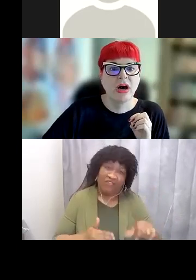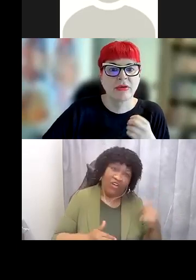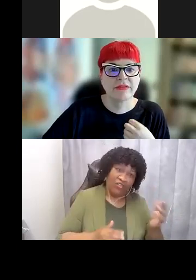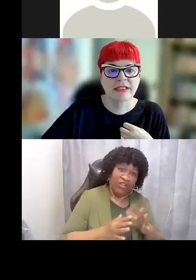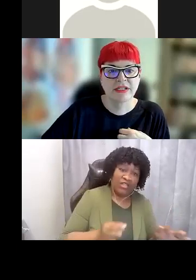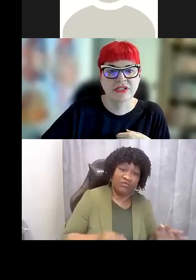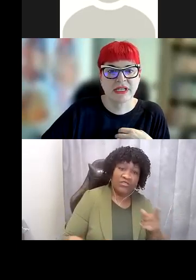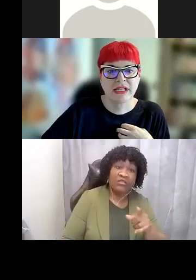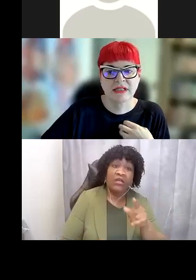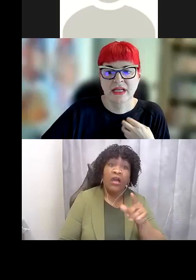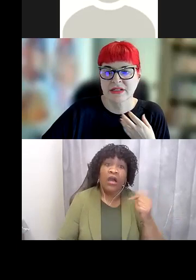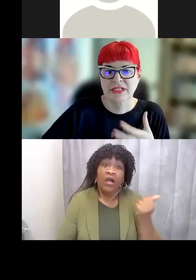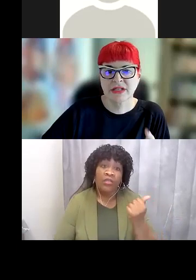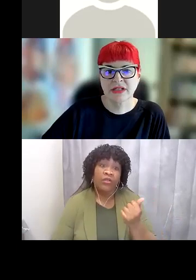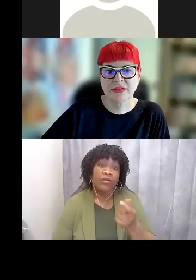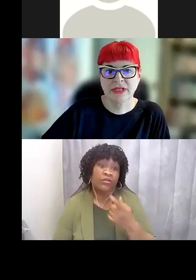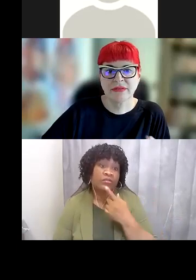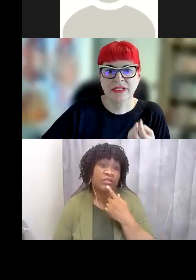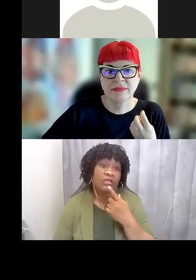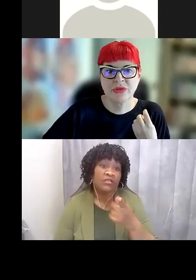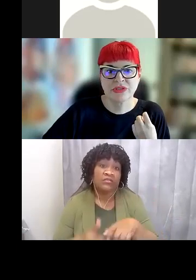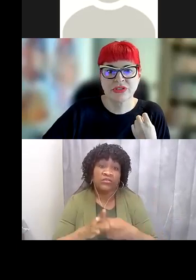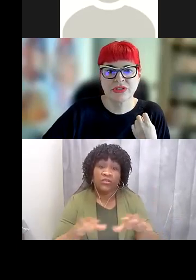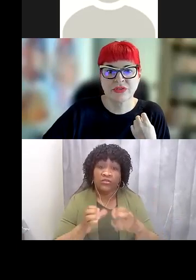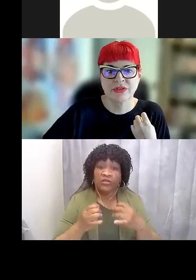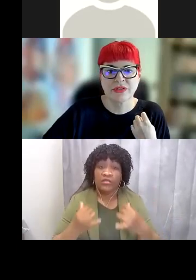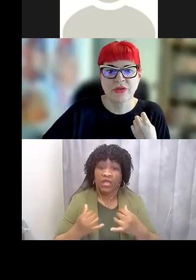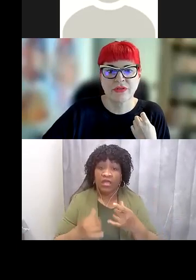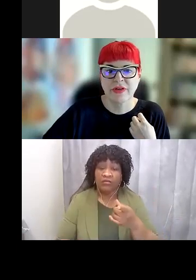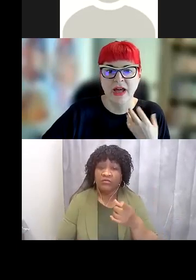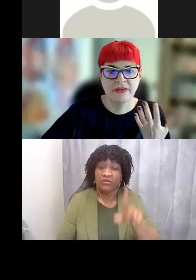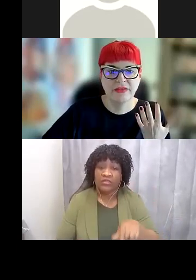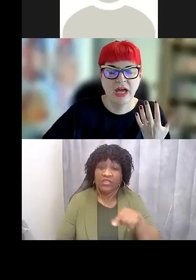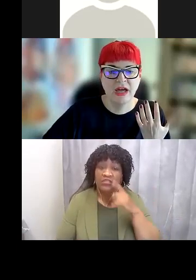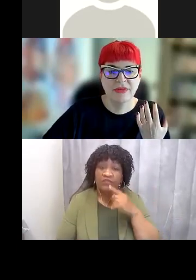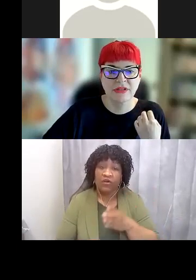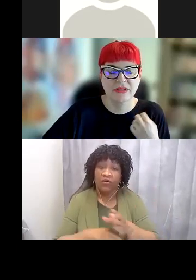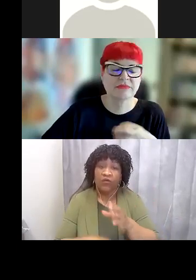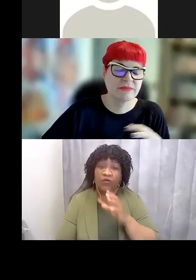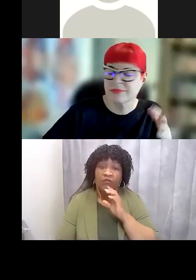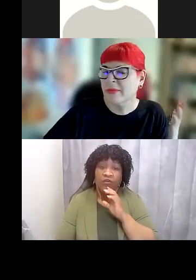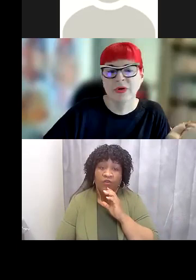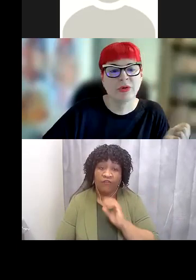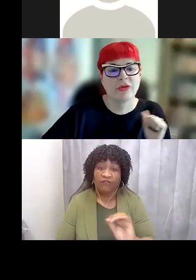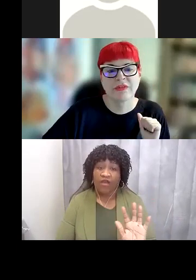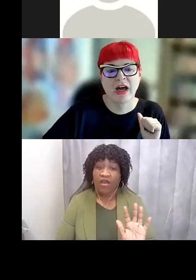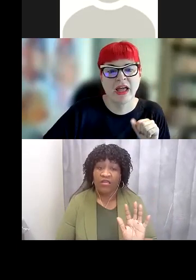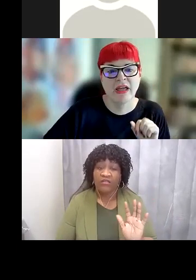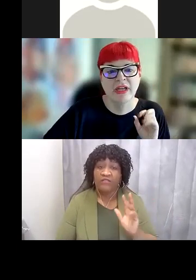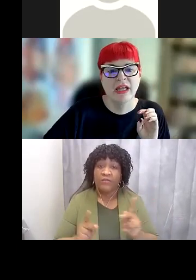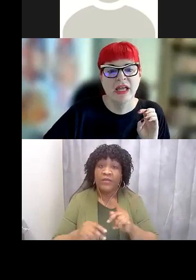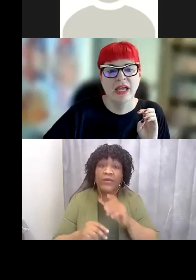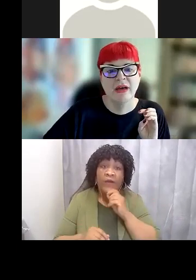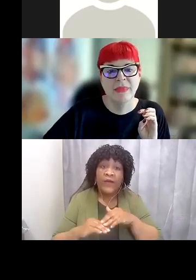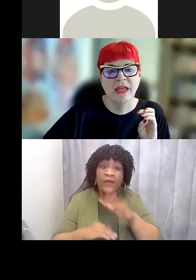So Auburn Vaccination Site has already started doing these boosters for over 5, people who are over